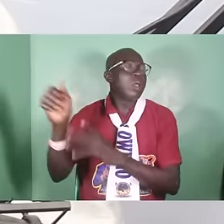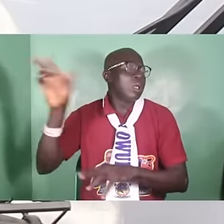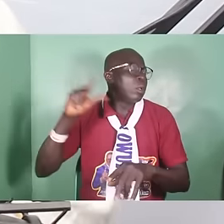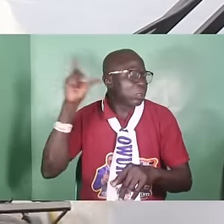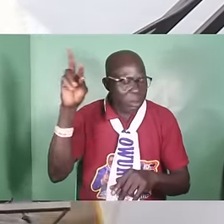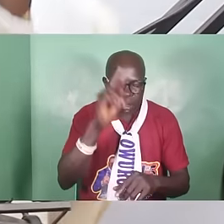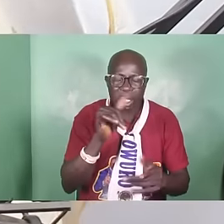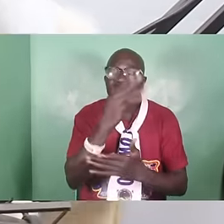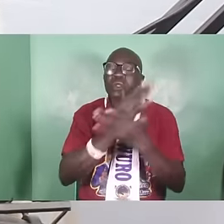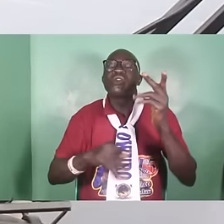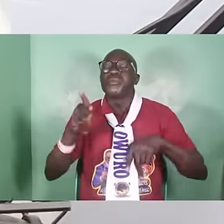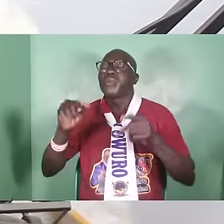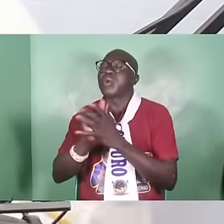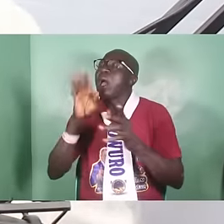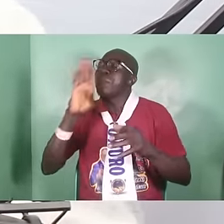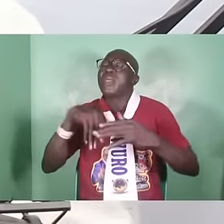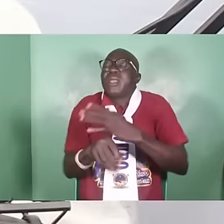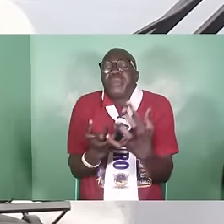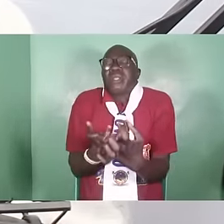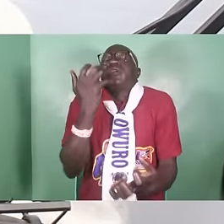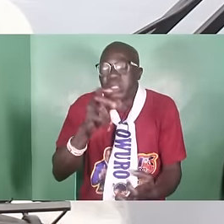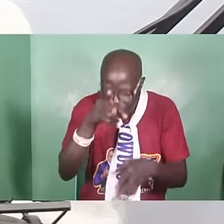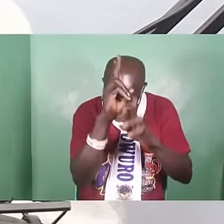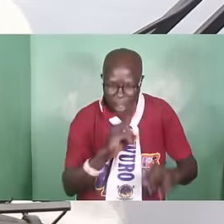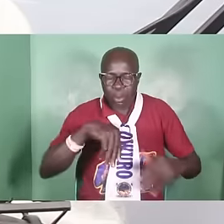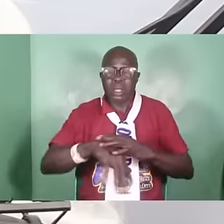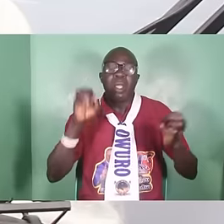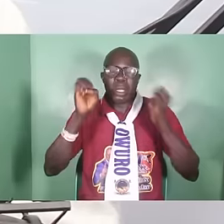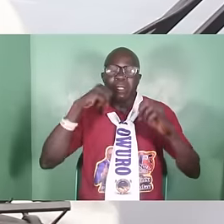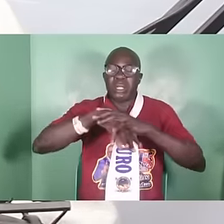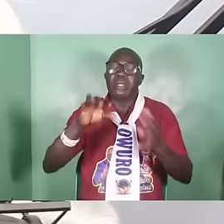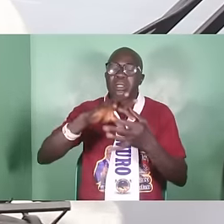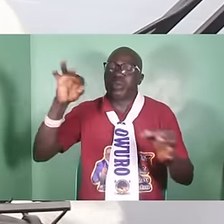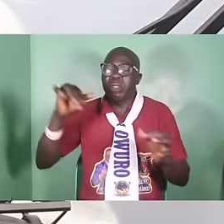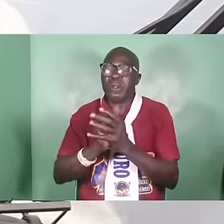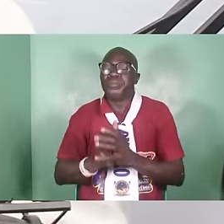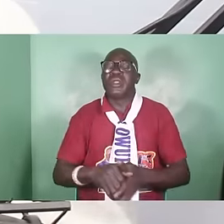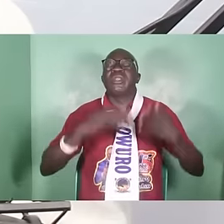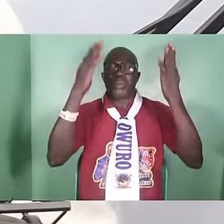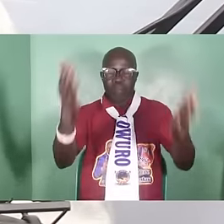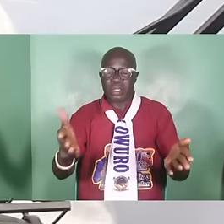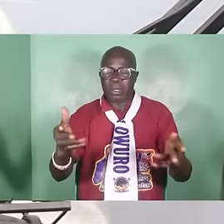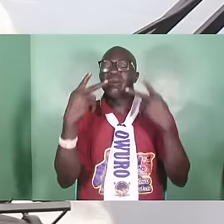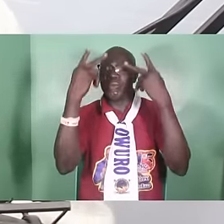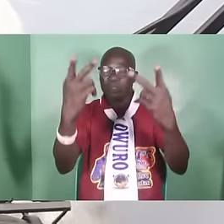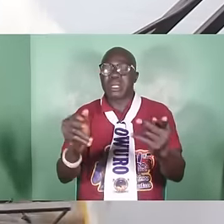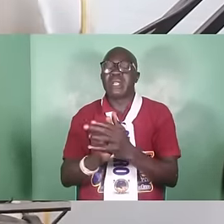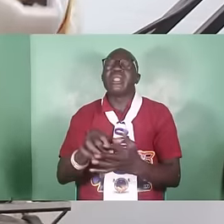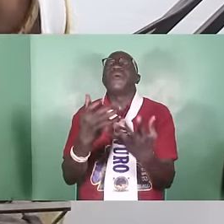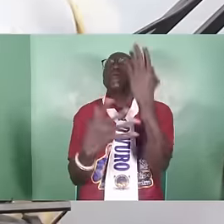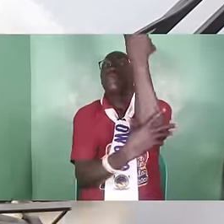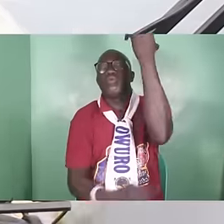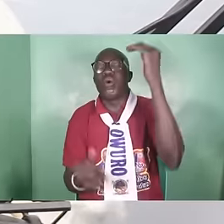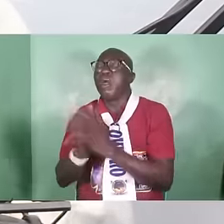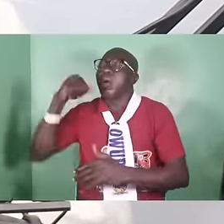say. Jesus, sir. And you're going to say, wow, can be honorable or excellence in the spirit. You're going to say, oh, to sin. So physically, they are rich. But you're